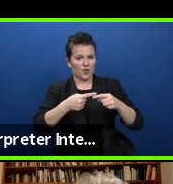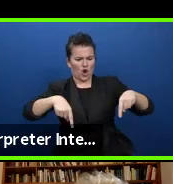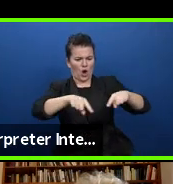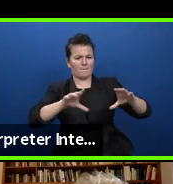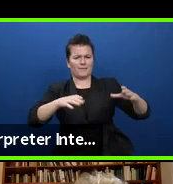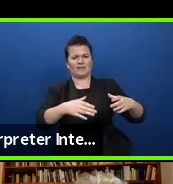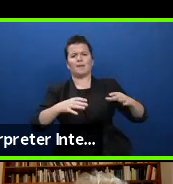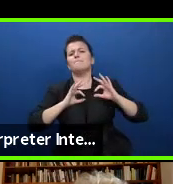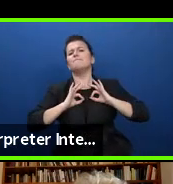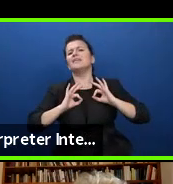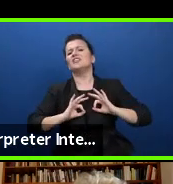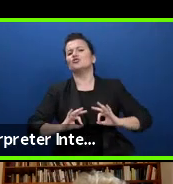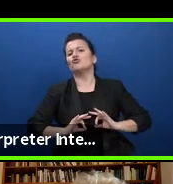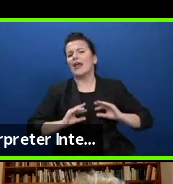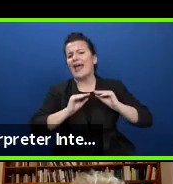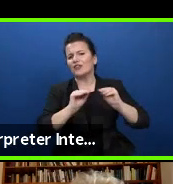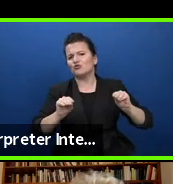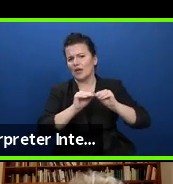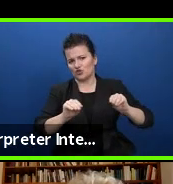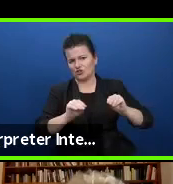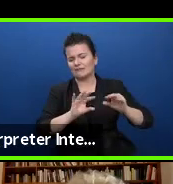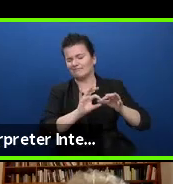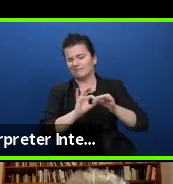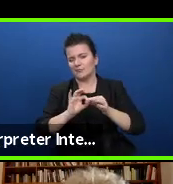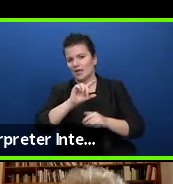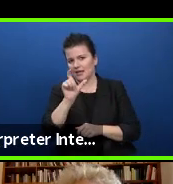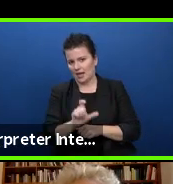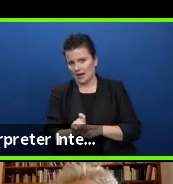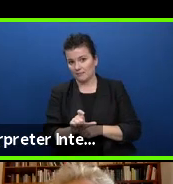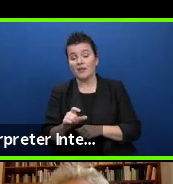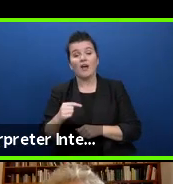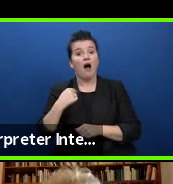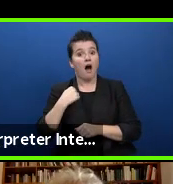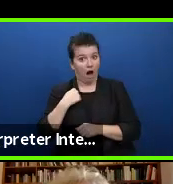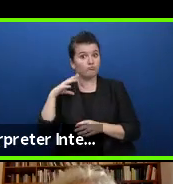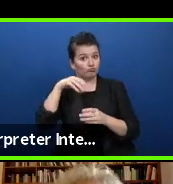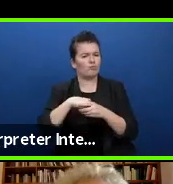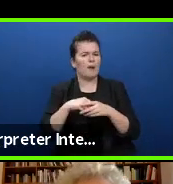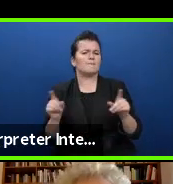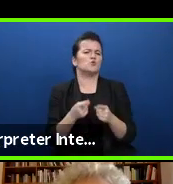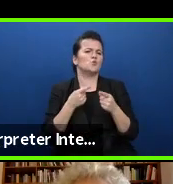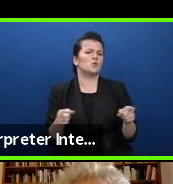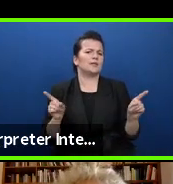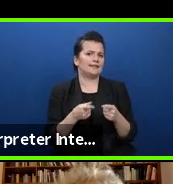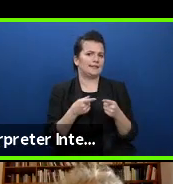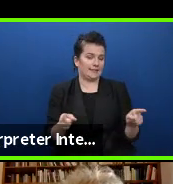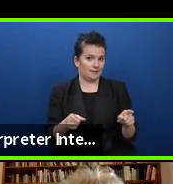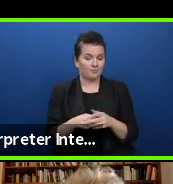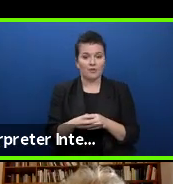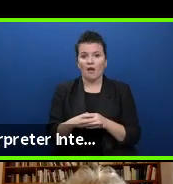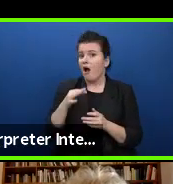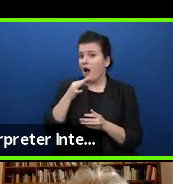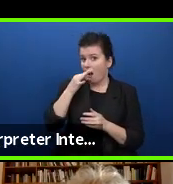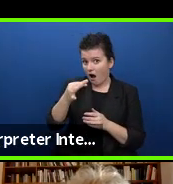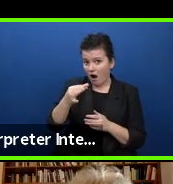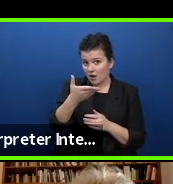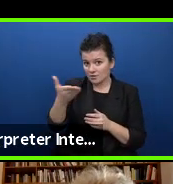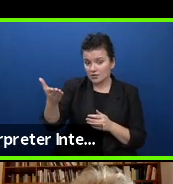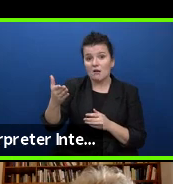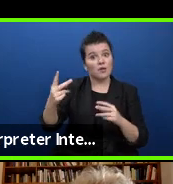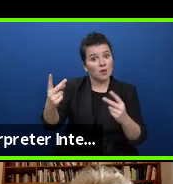in Italy. I'm involved in music. Do you think it's important to have a European point of